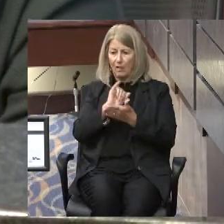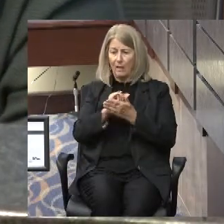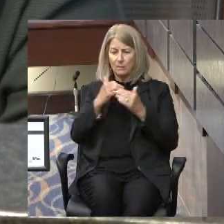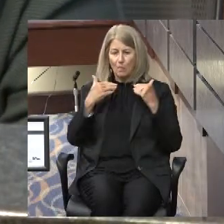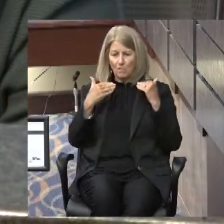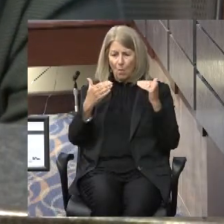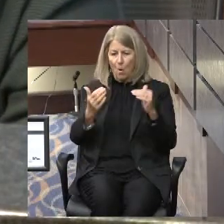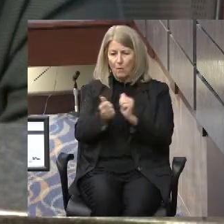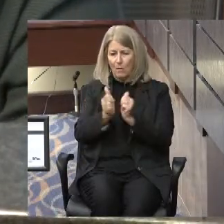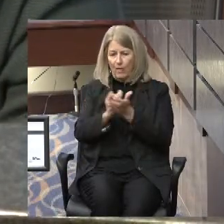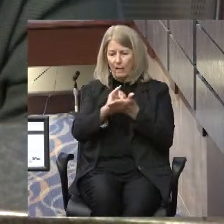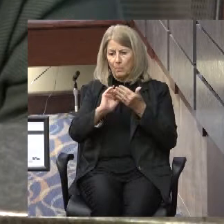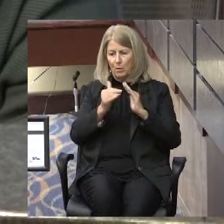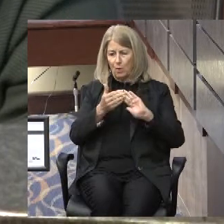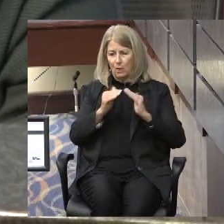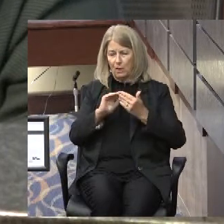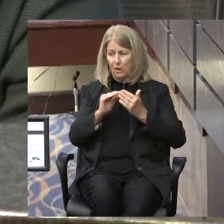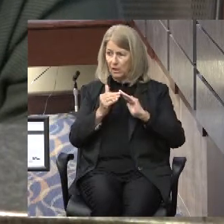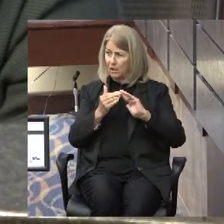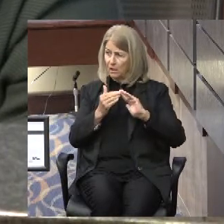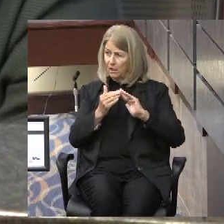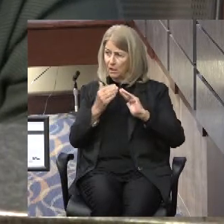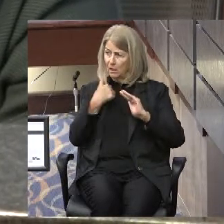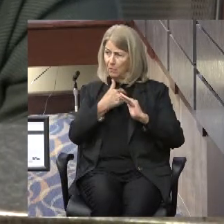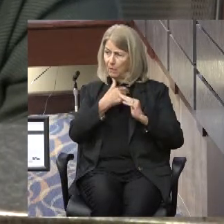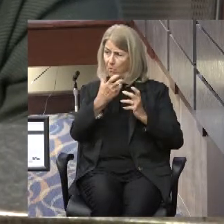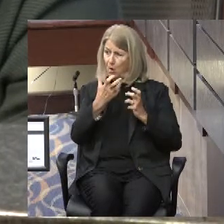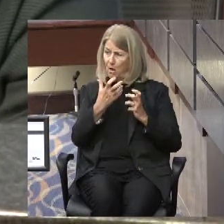community, we want